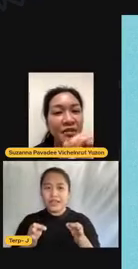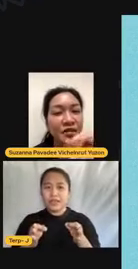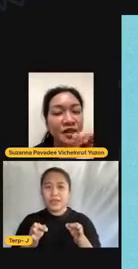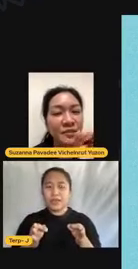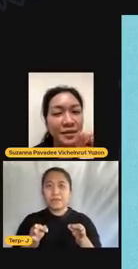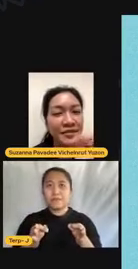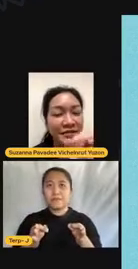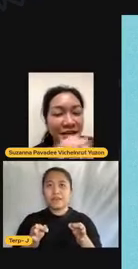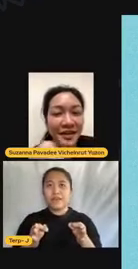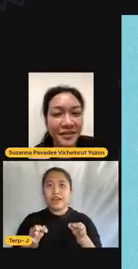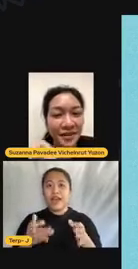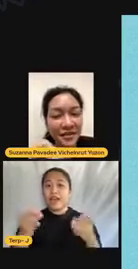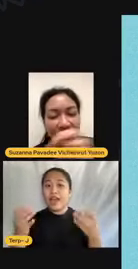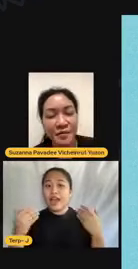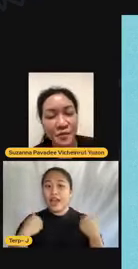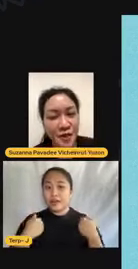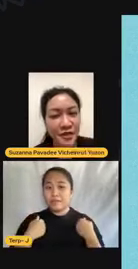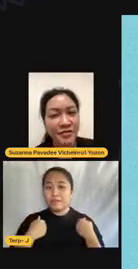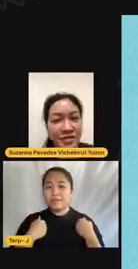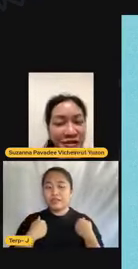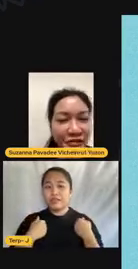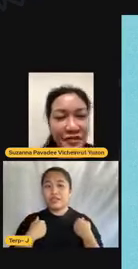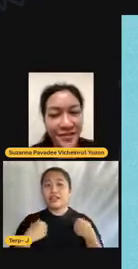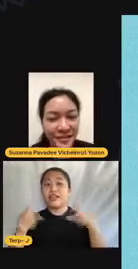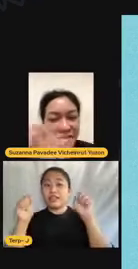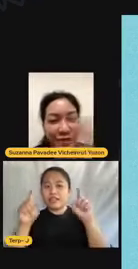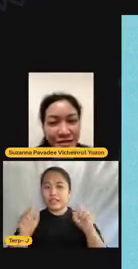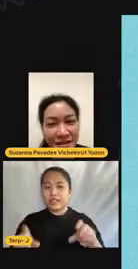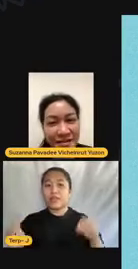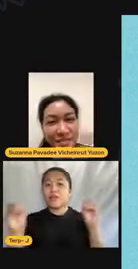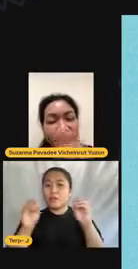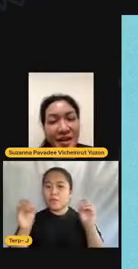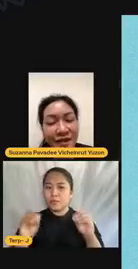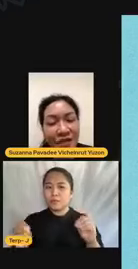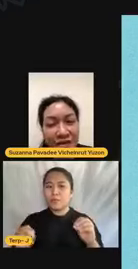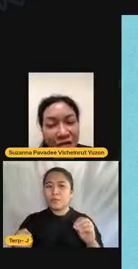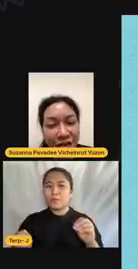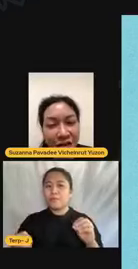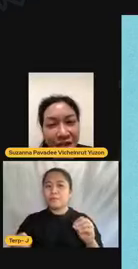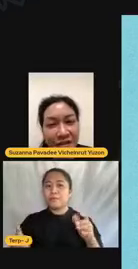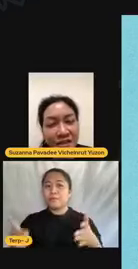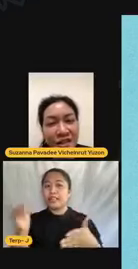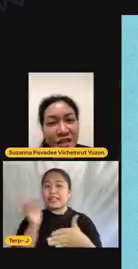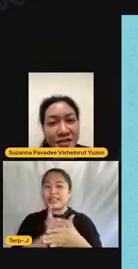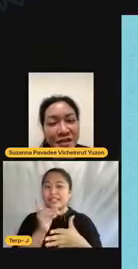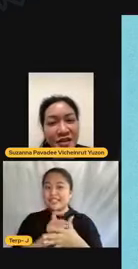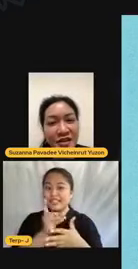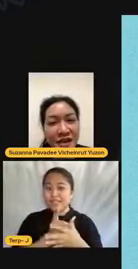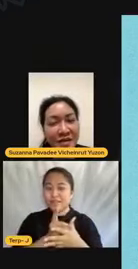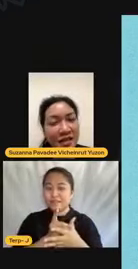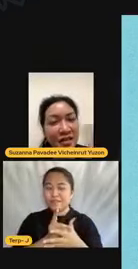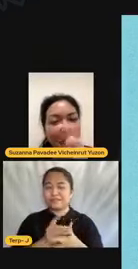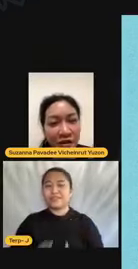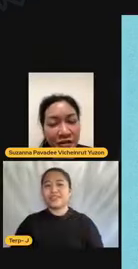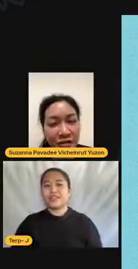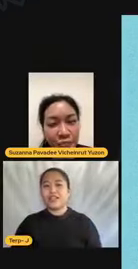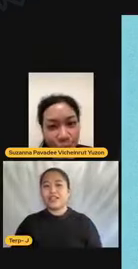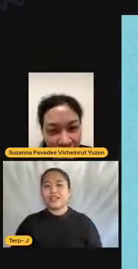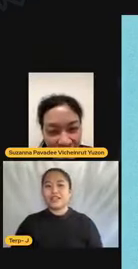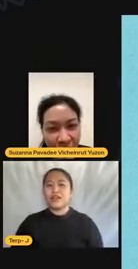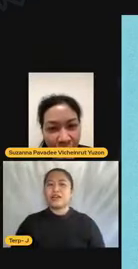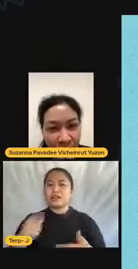for her to count. Or she might start thinking of, like, especially if it's her favorite Disney princess, or if they're different characters, she doesn't understand that they're